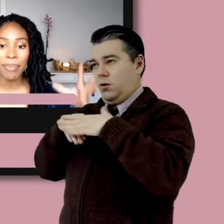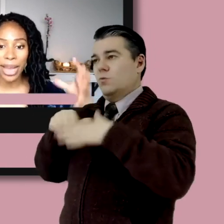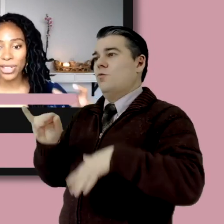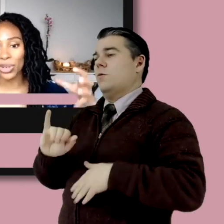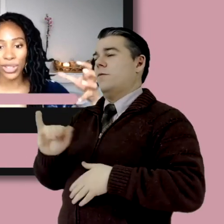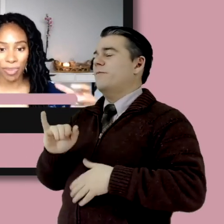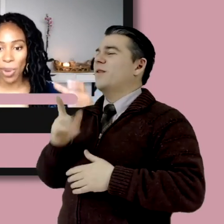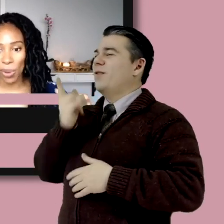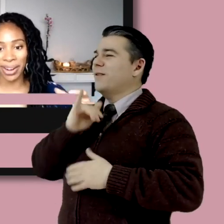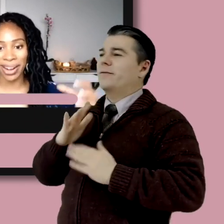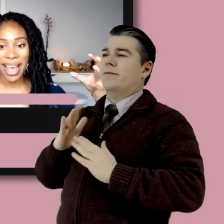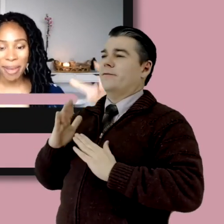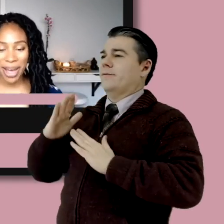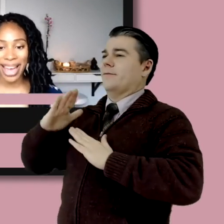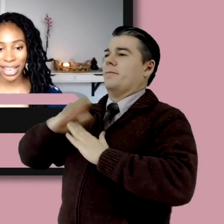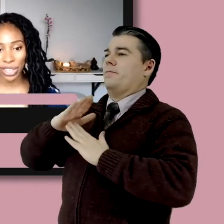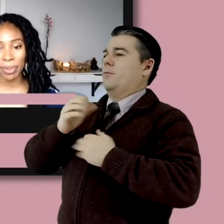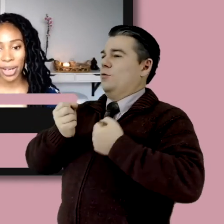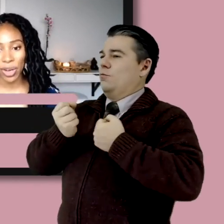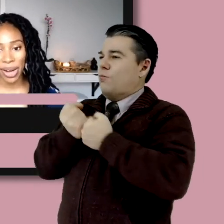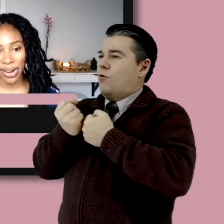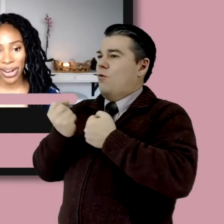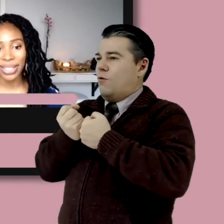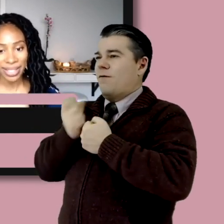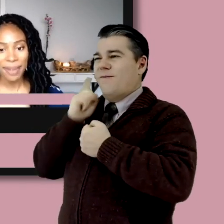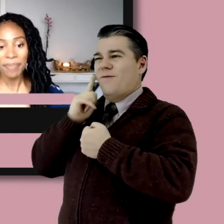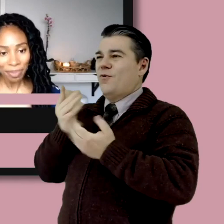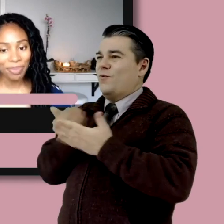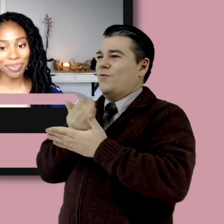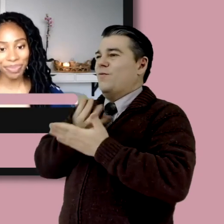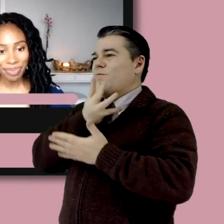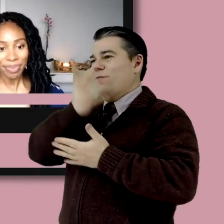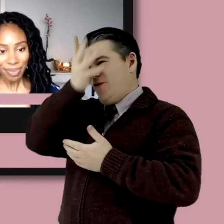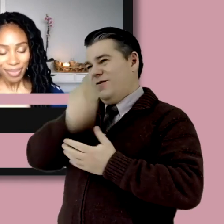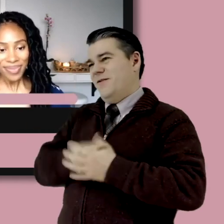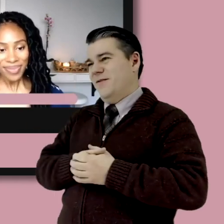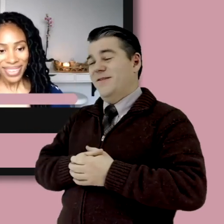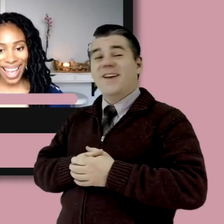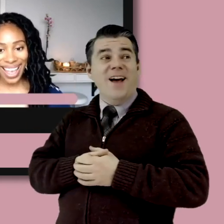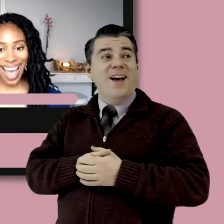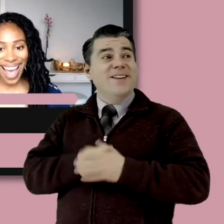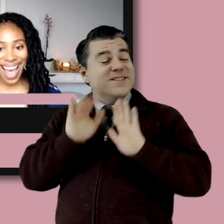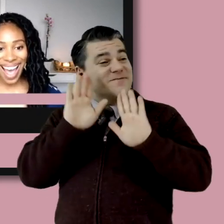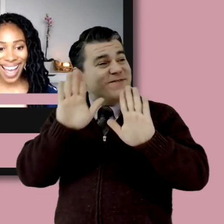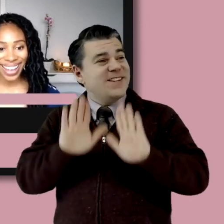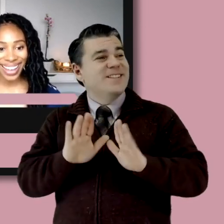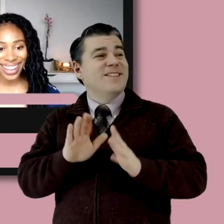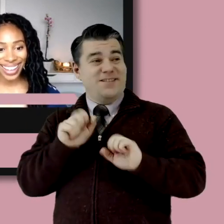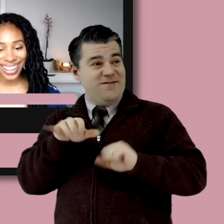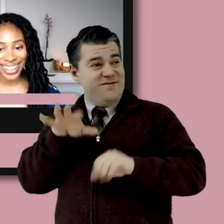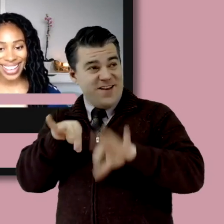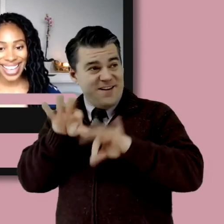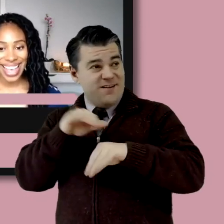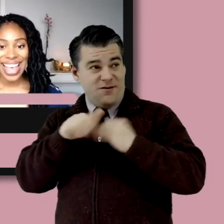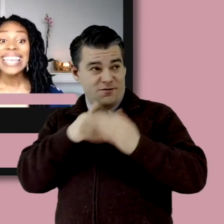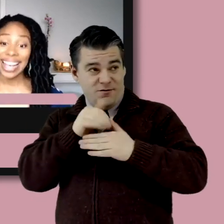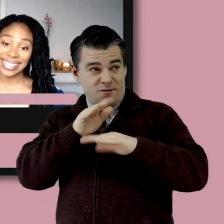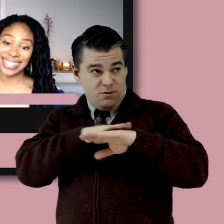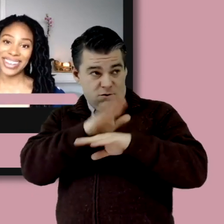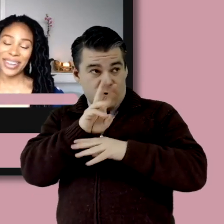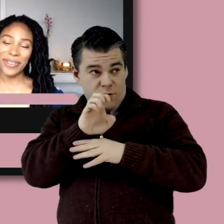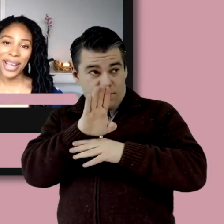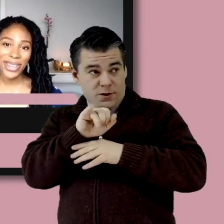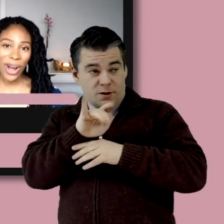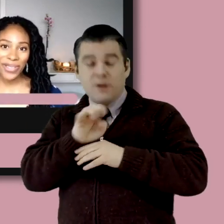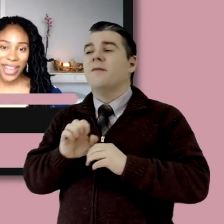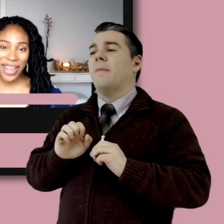like the major support package for my new parents. Mm-hmm. That's amazing. And they could find all of that on your website? Yes, you